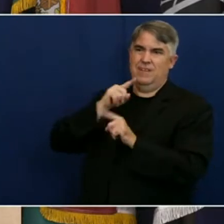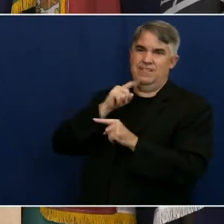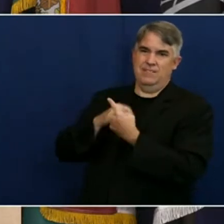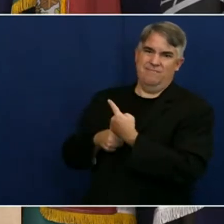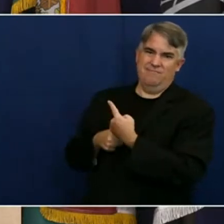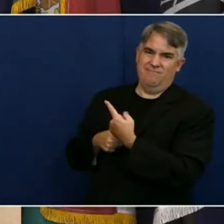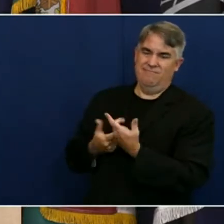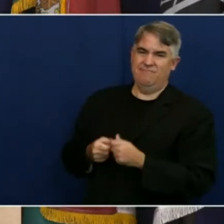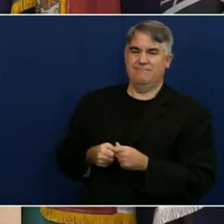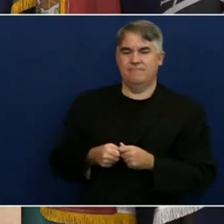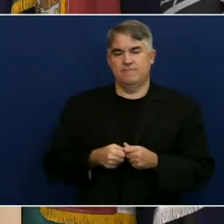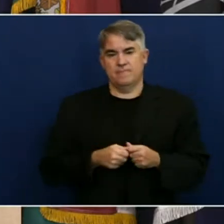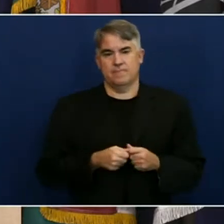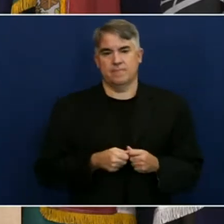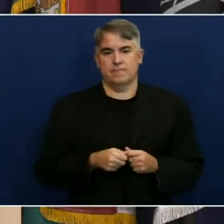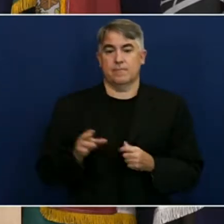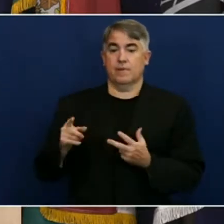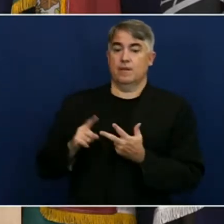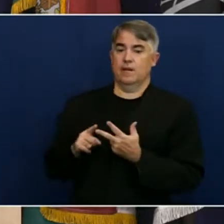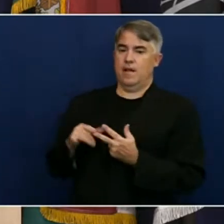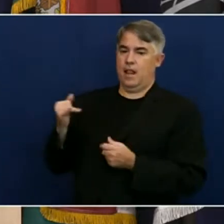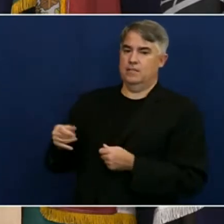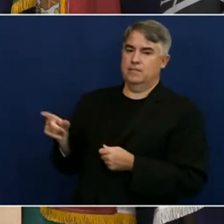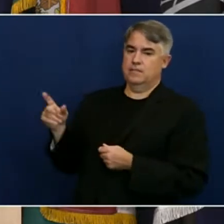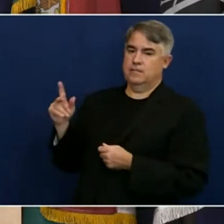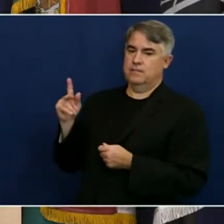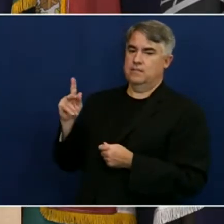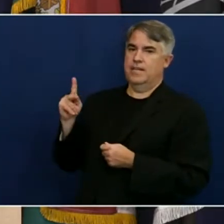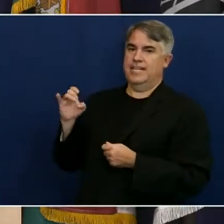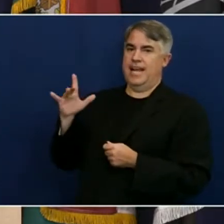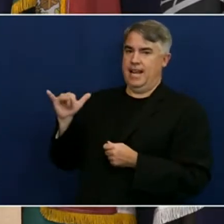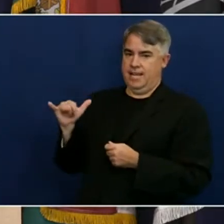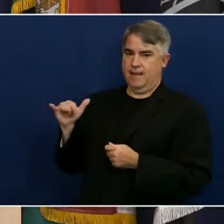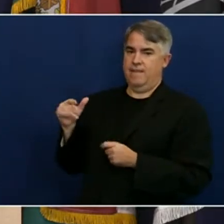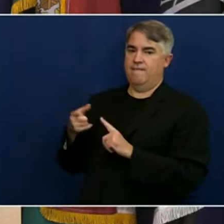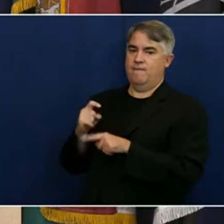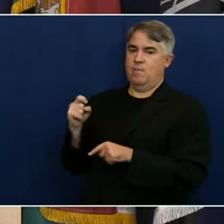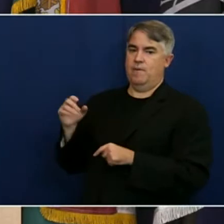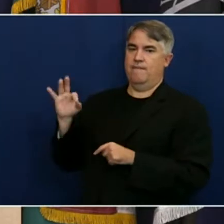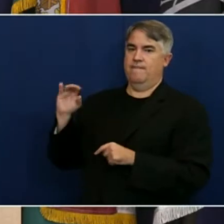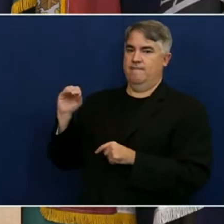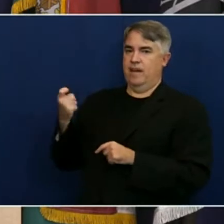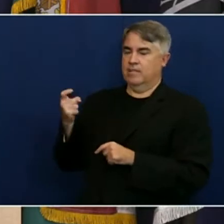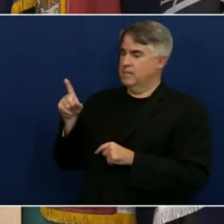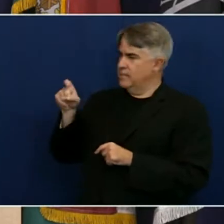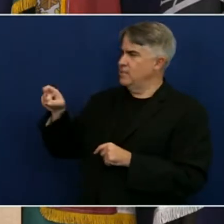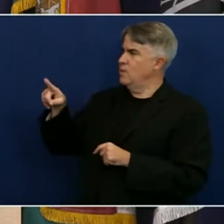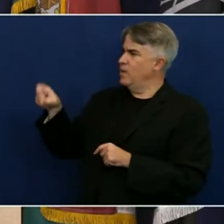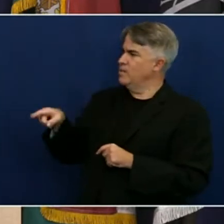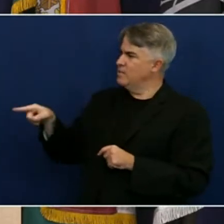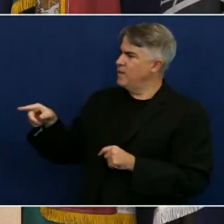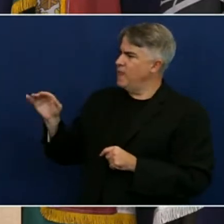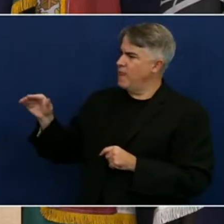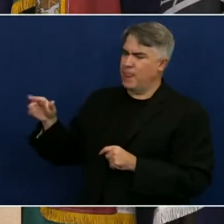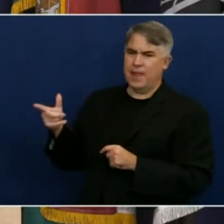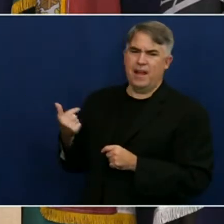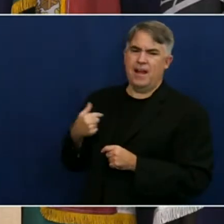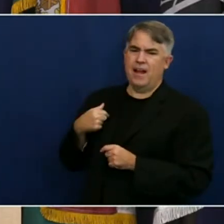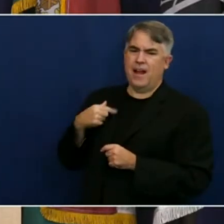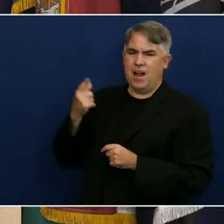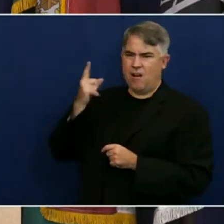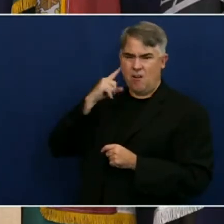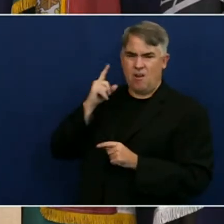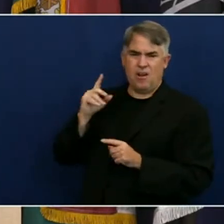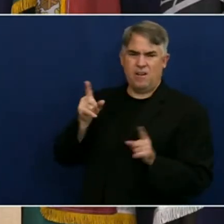text question is from Kelly with Fox 5 News. We've seen and heard about some businesses, specifically grocery stores in San Diego, not requiring